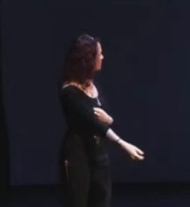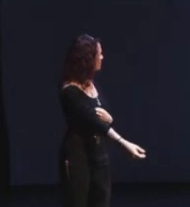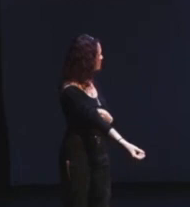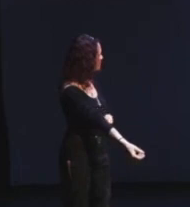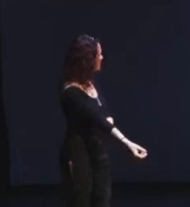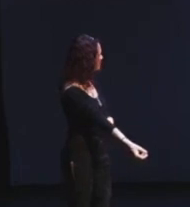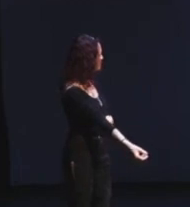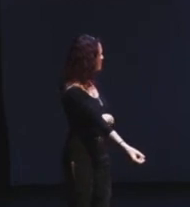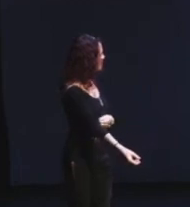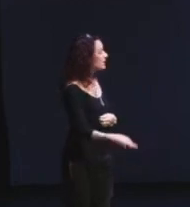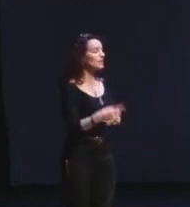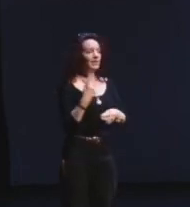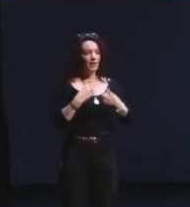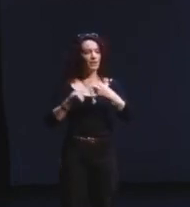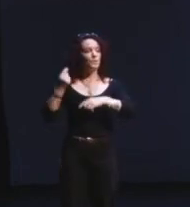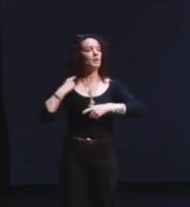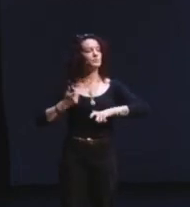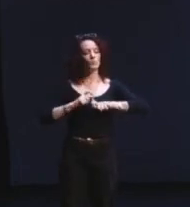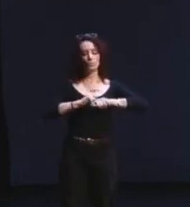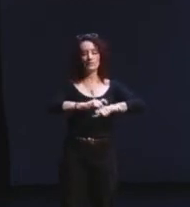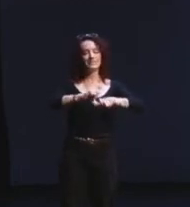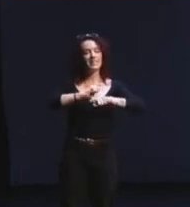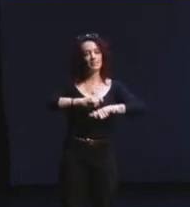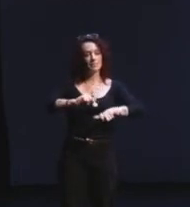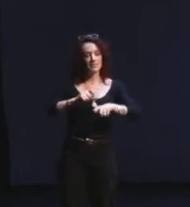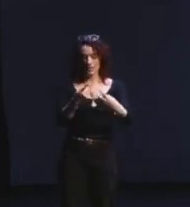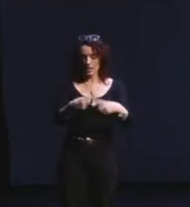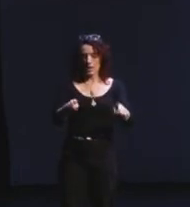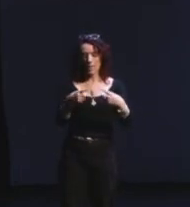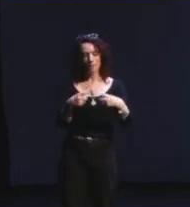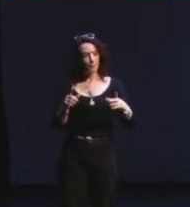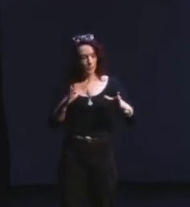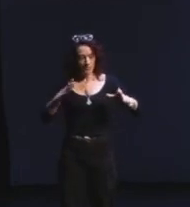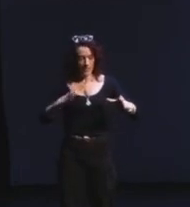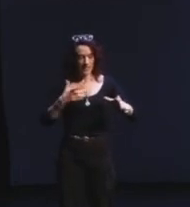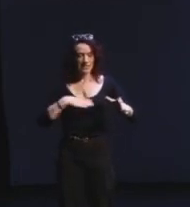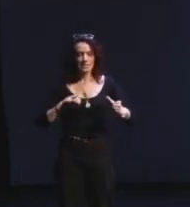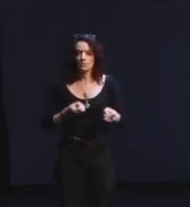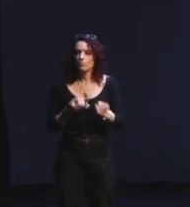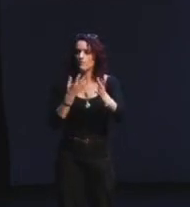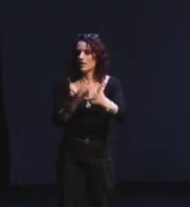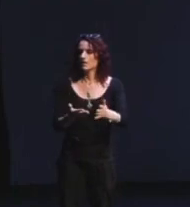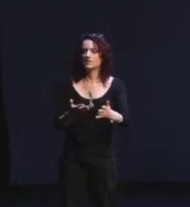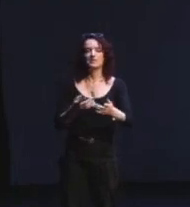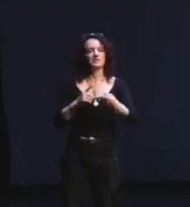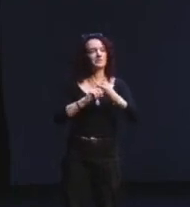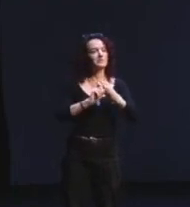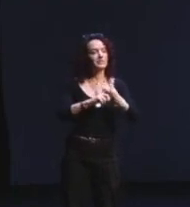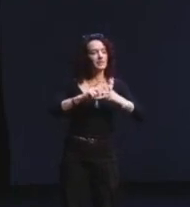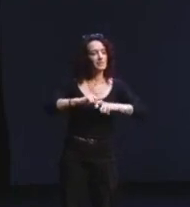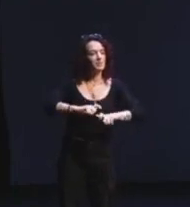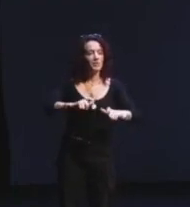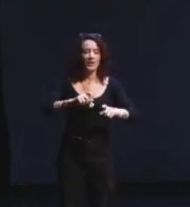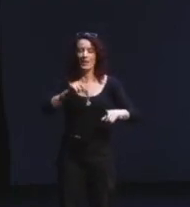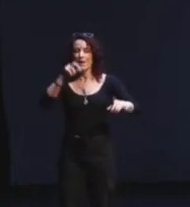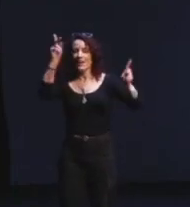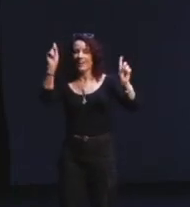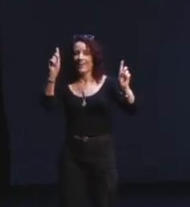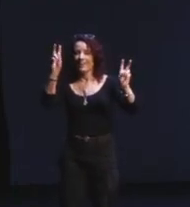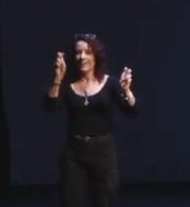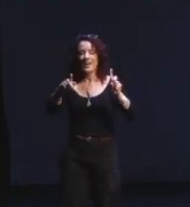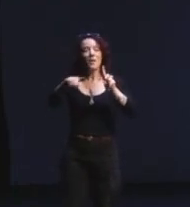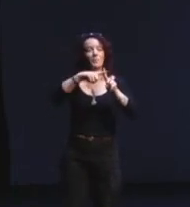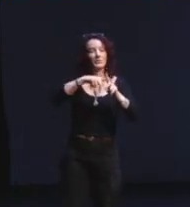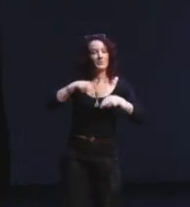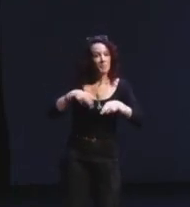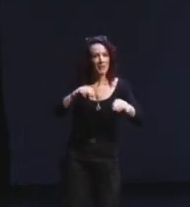Again, going back to this point about sustainability, the music sector needs to be providing sustainable, positive pathways. Aha, you see what I did there? For